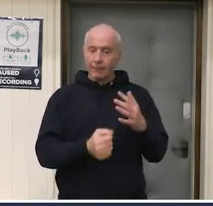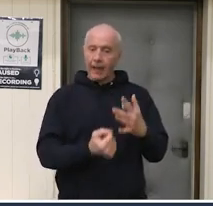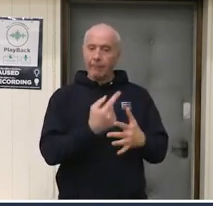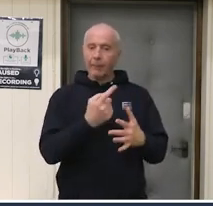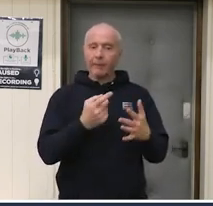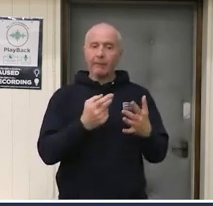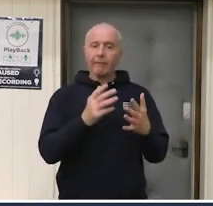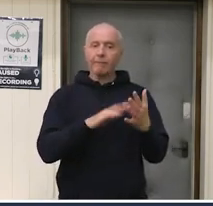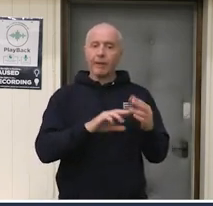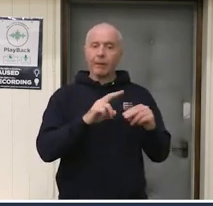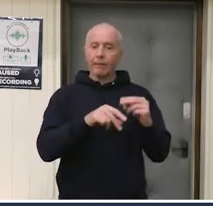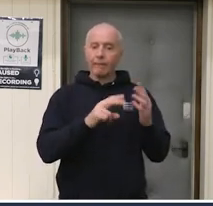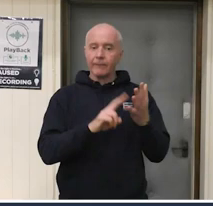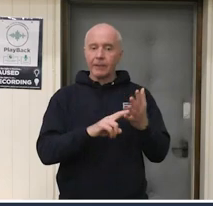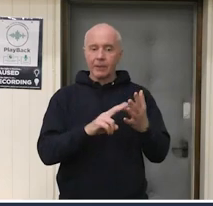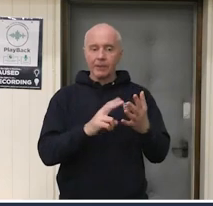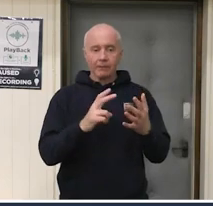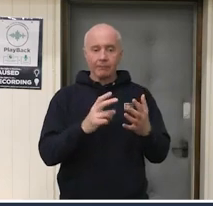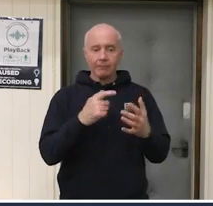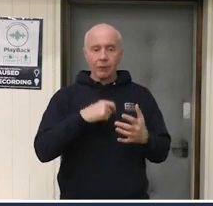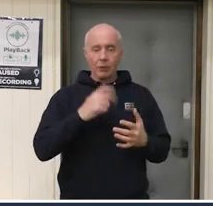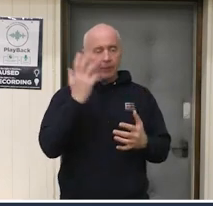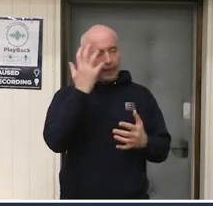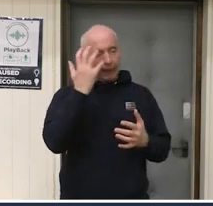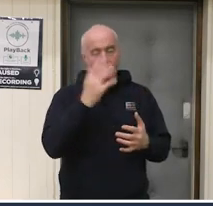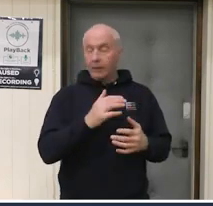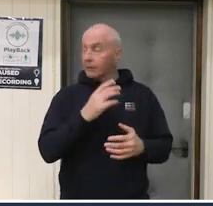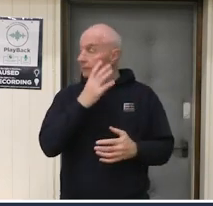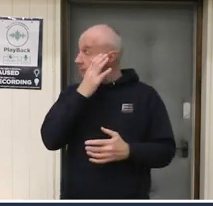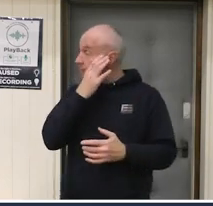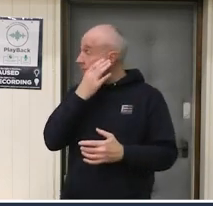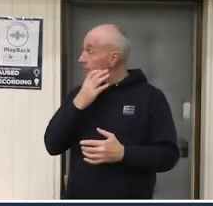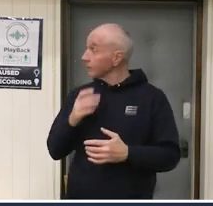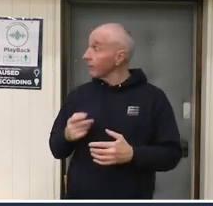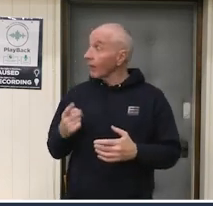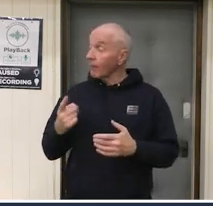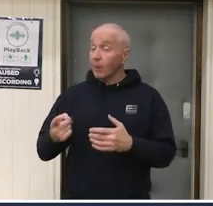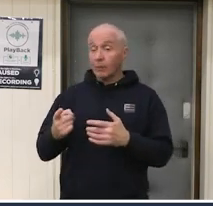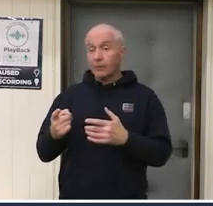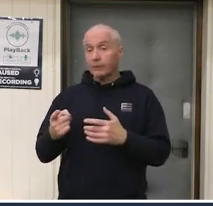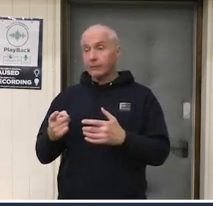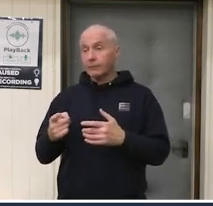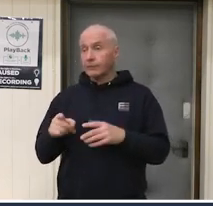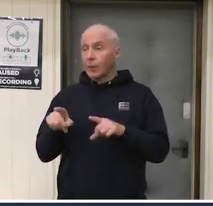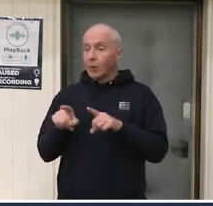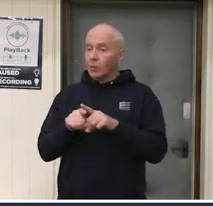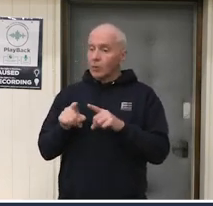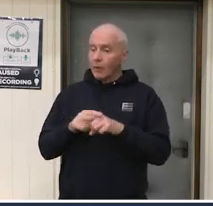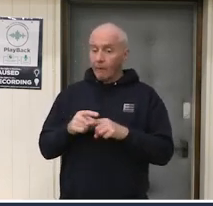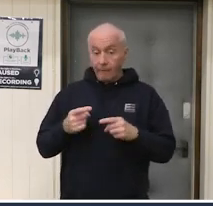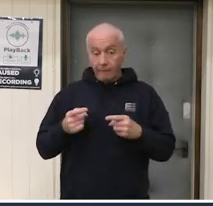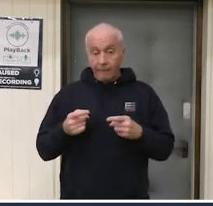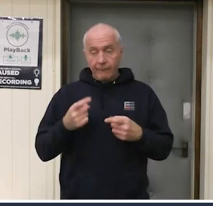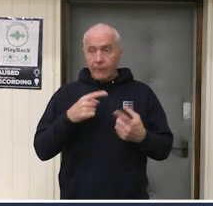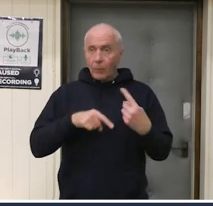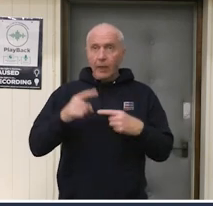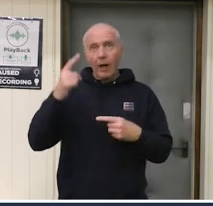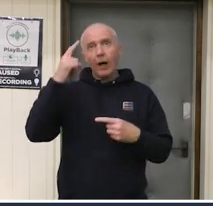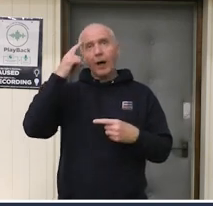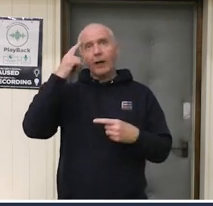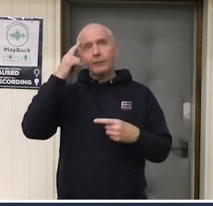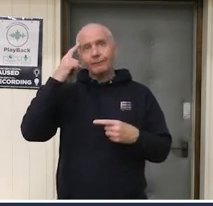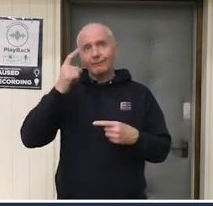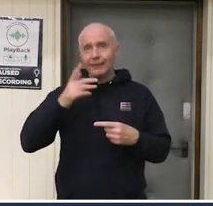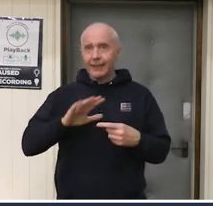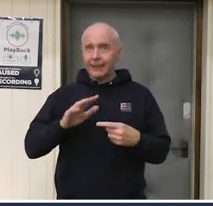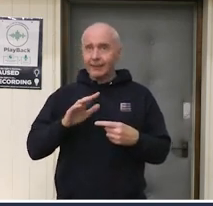Last but not least, the thing that we really care about in the near term is it doesn't produce carbon, right? And that is the thing that we need to get round. Now,